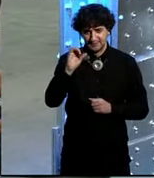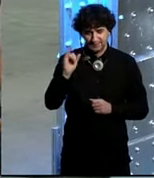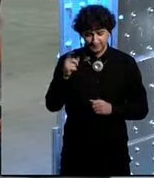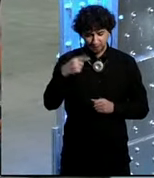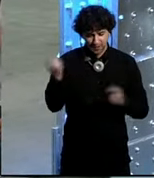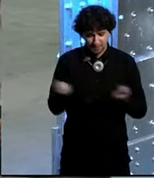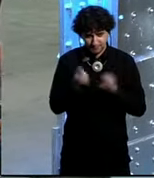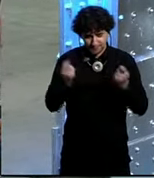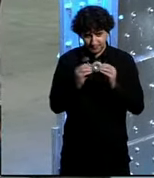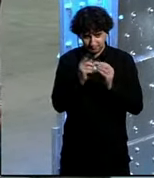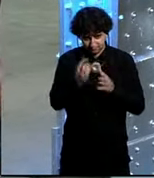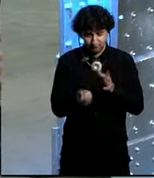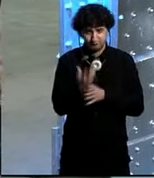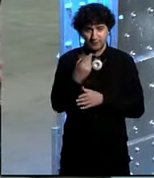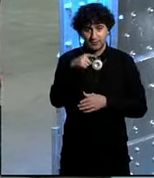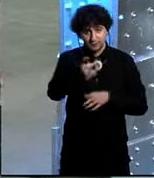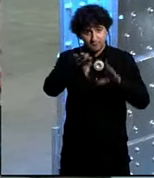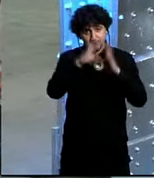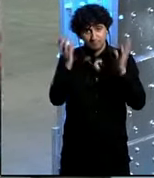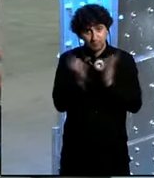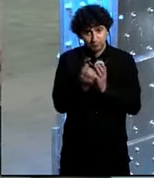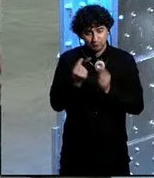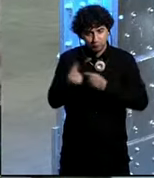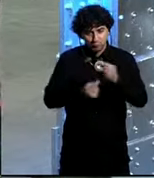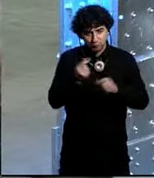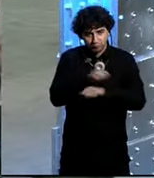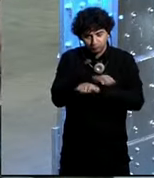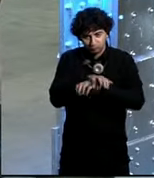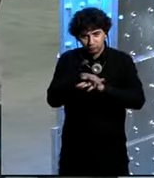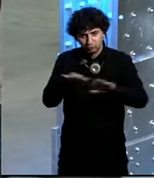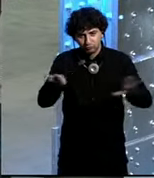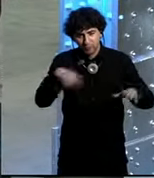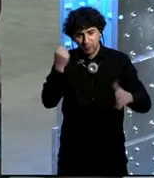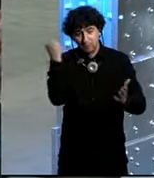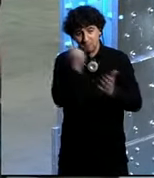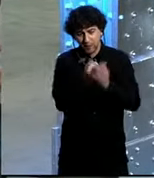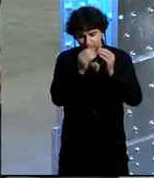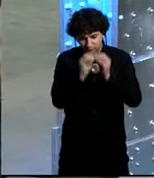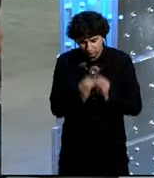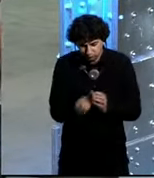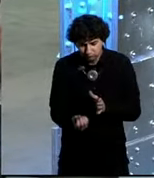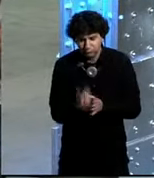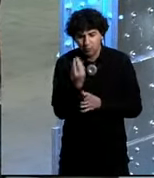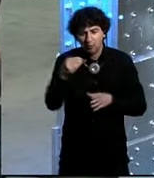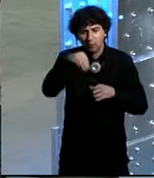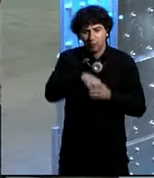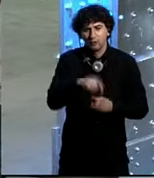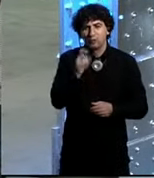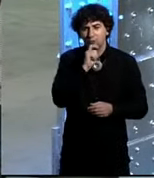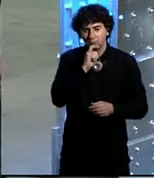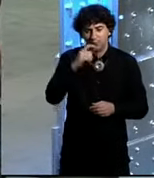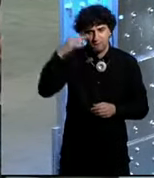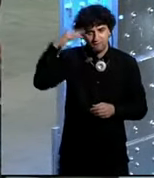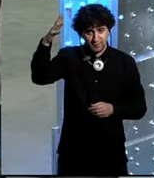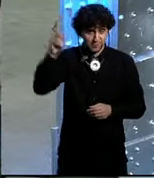Maker, I mean, that world is starting to expand, and brands are the producers of content.